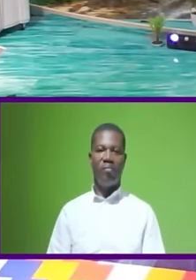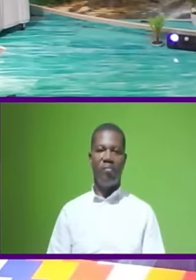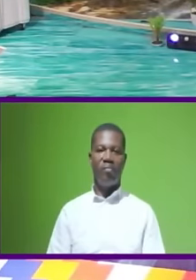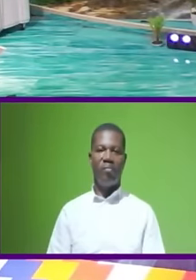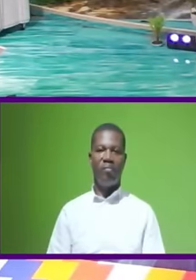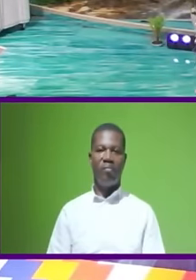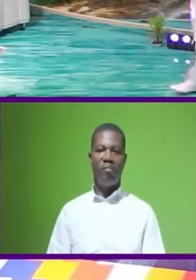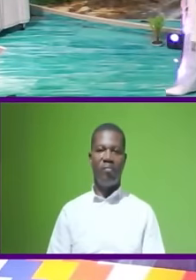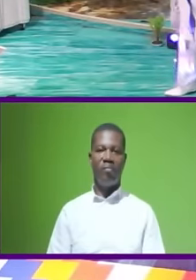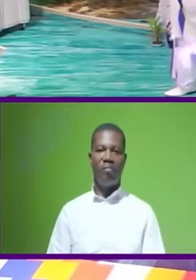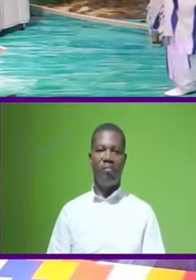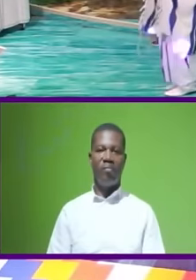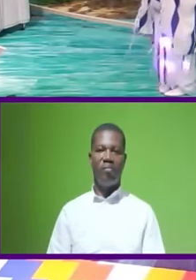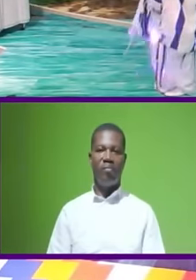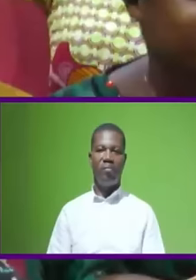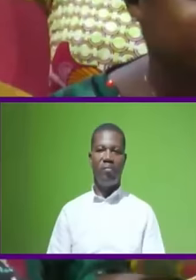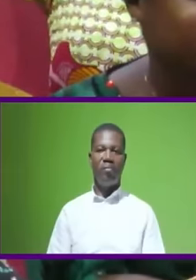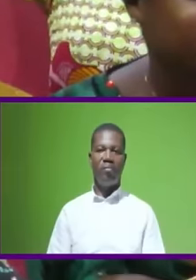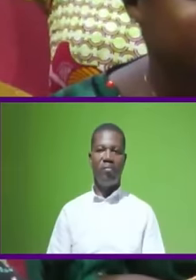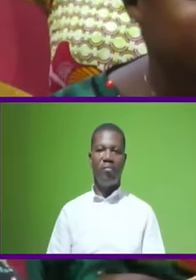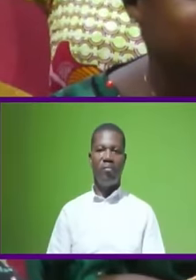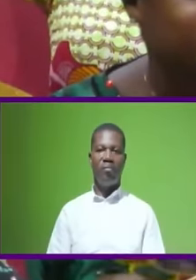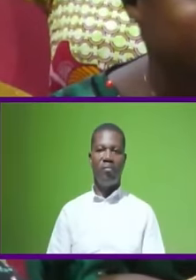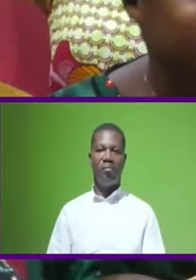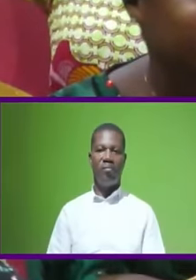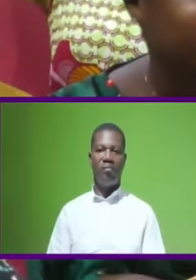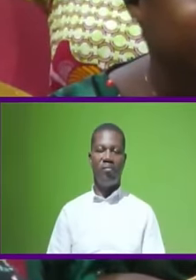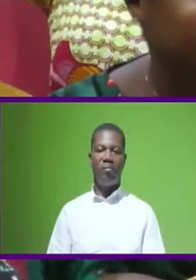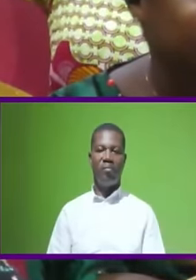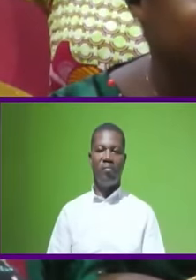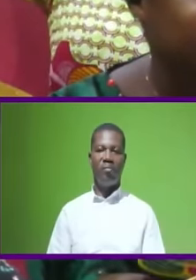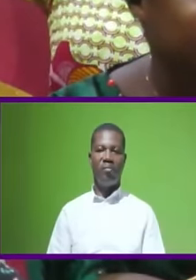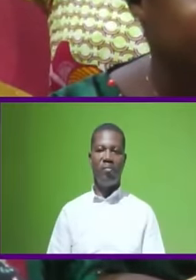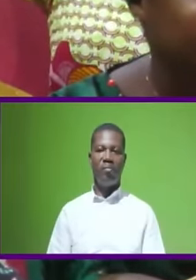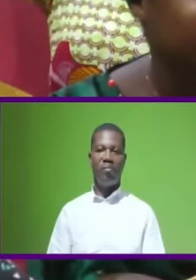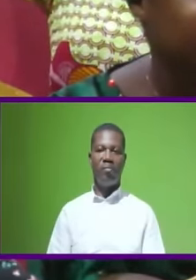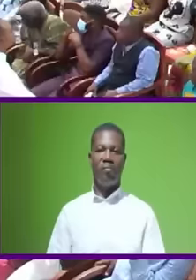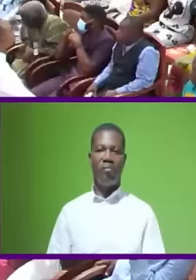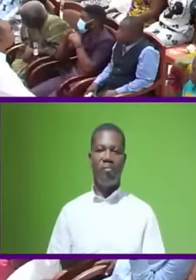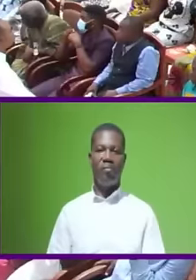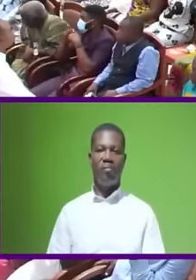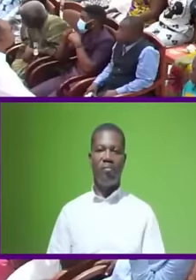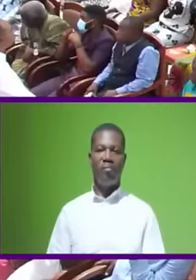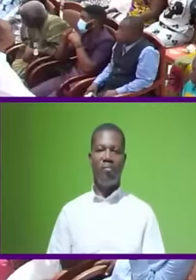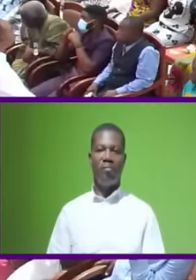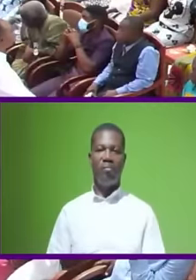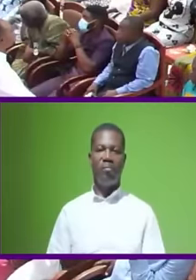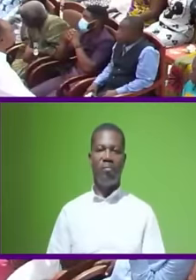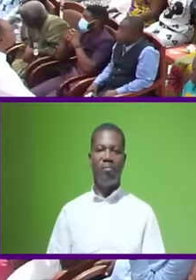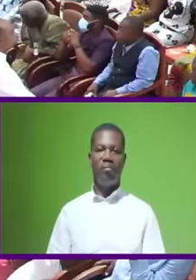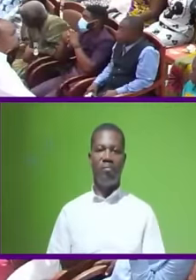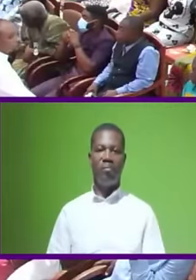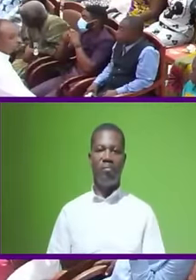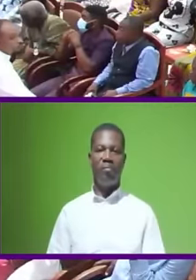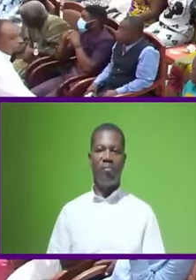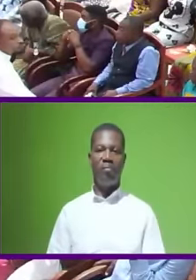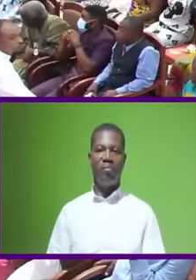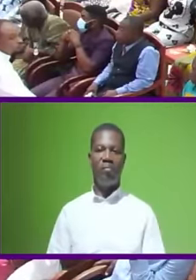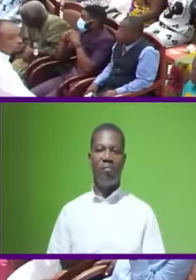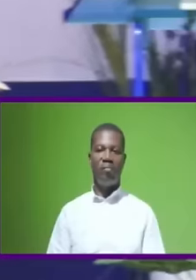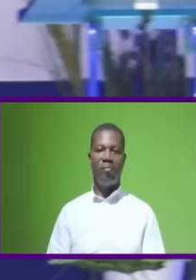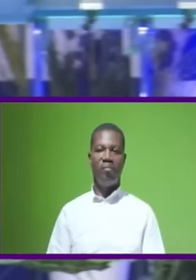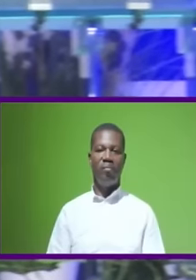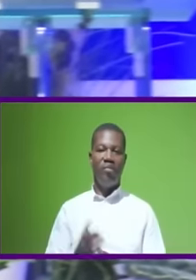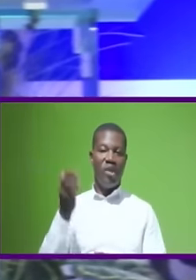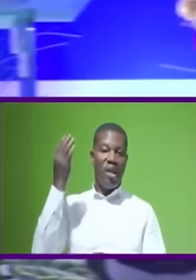suit, shoes, and then other artifacts. Wonderful. Or accessories. And now no